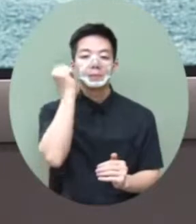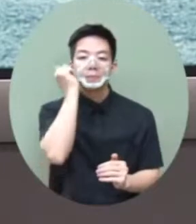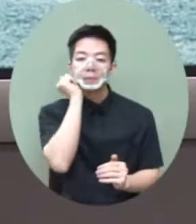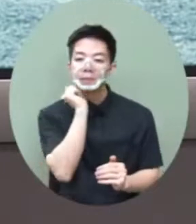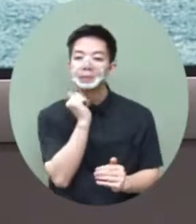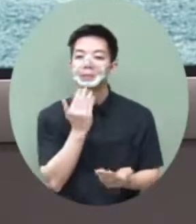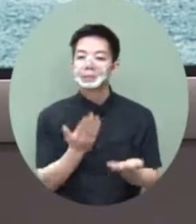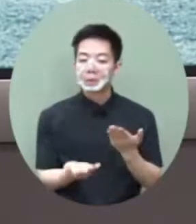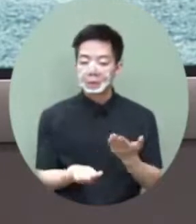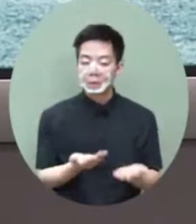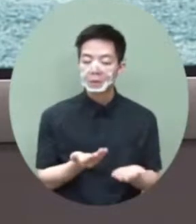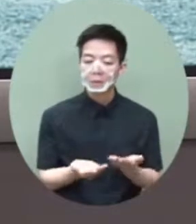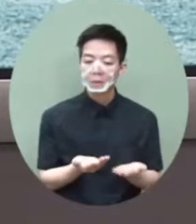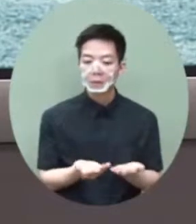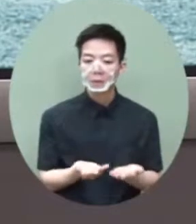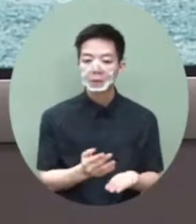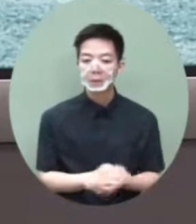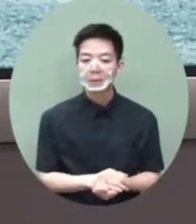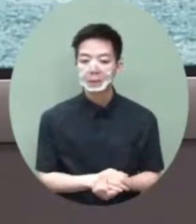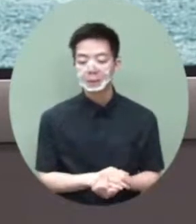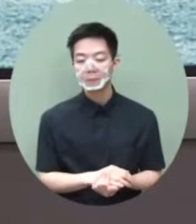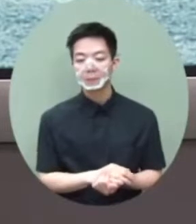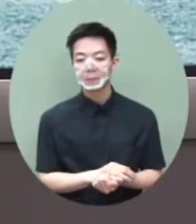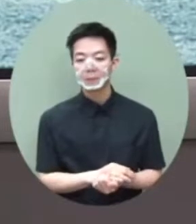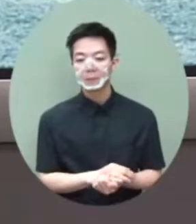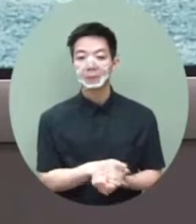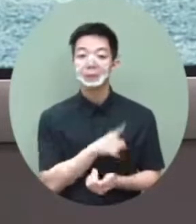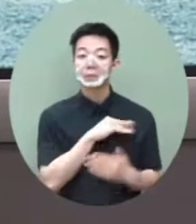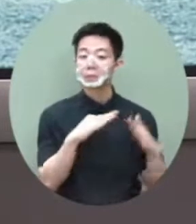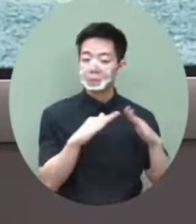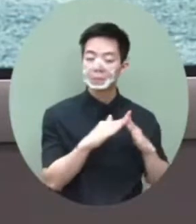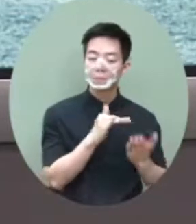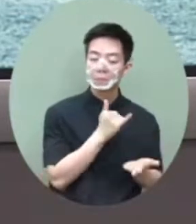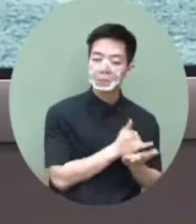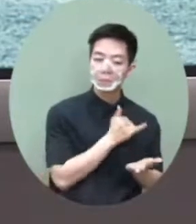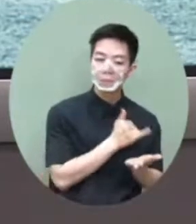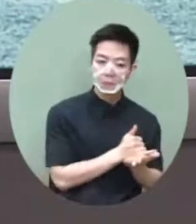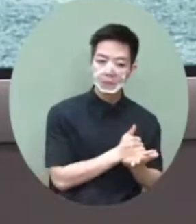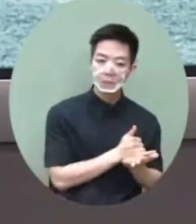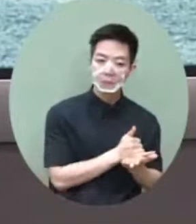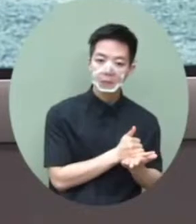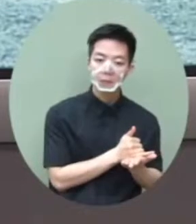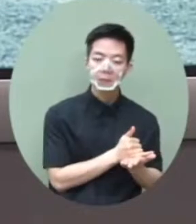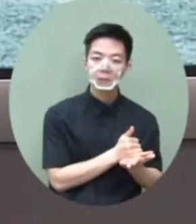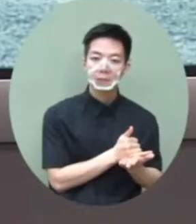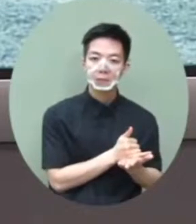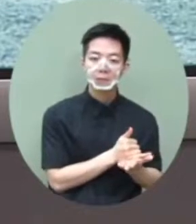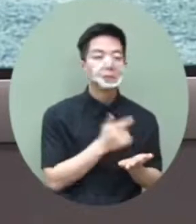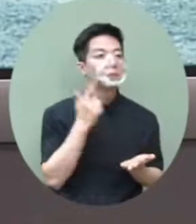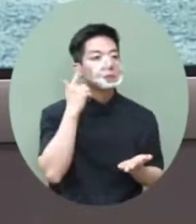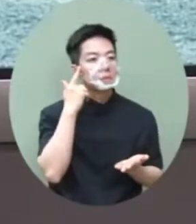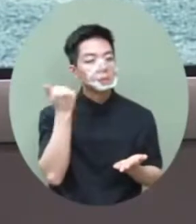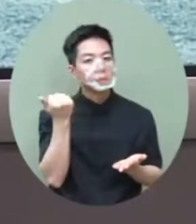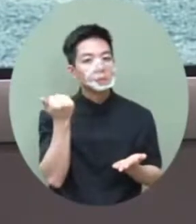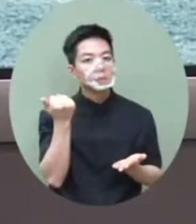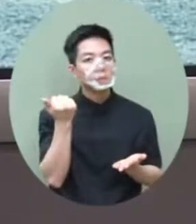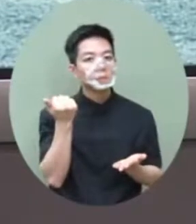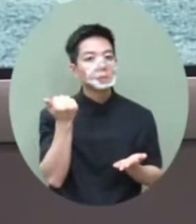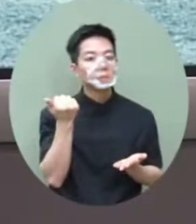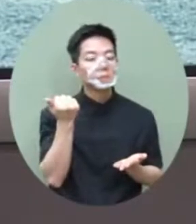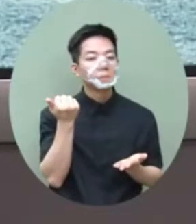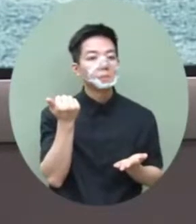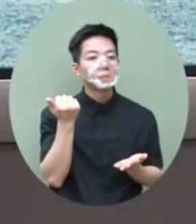trying very hard to improve the access for vaccination by providing more vaccination